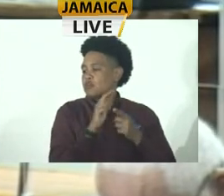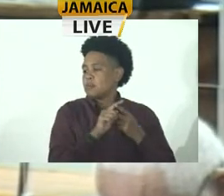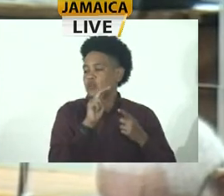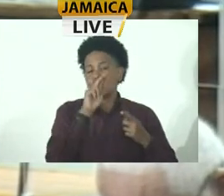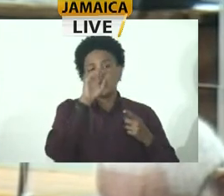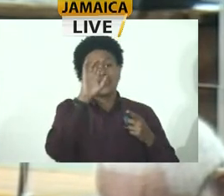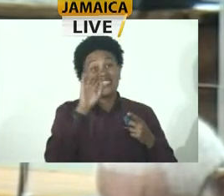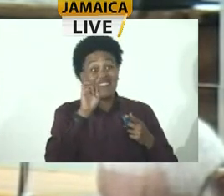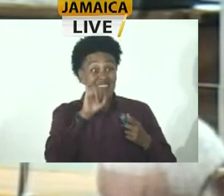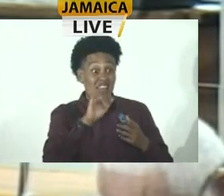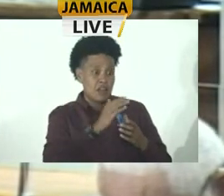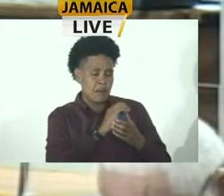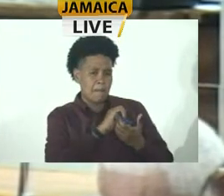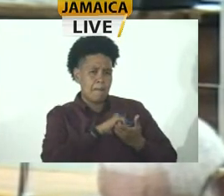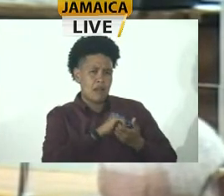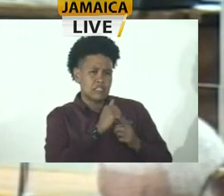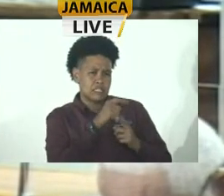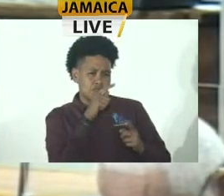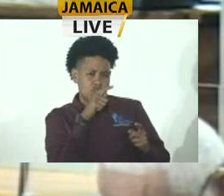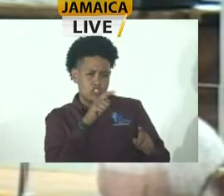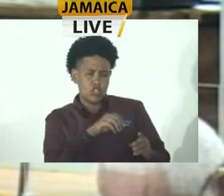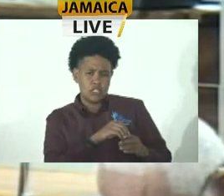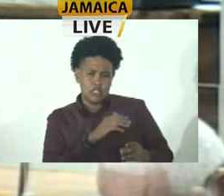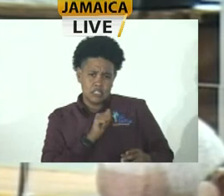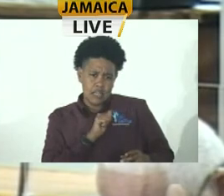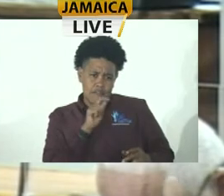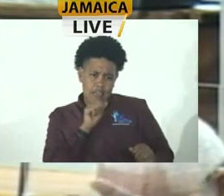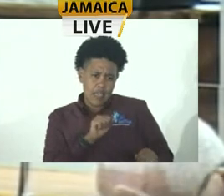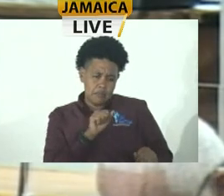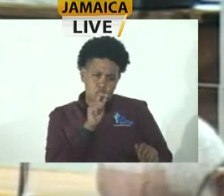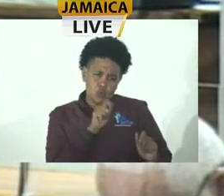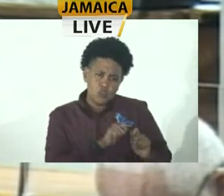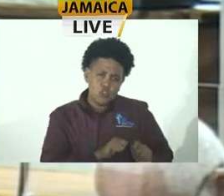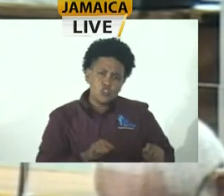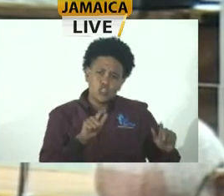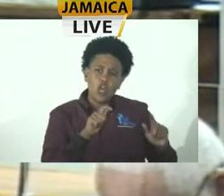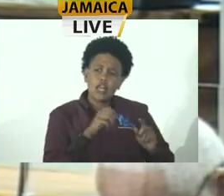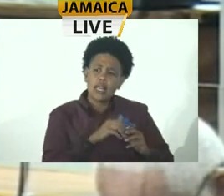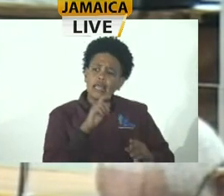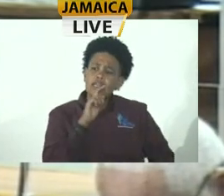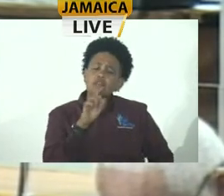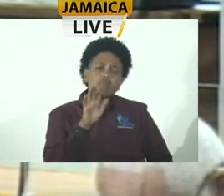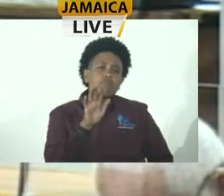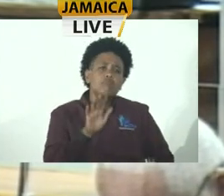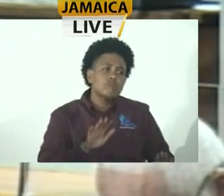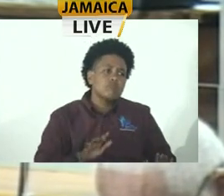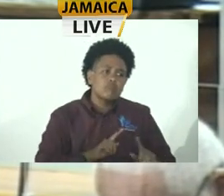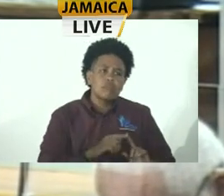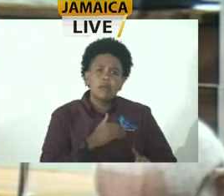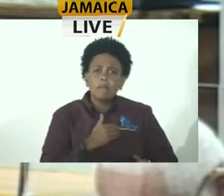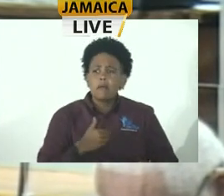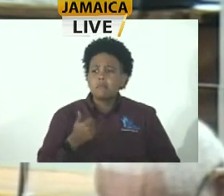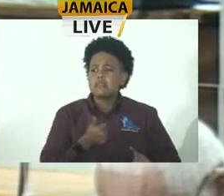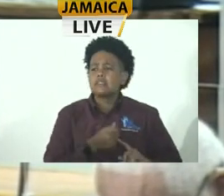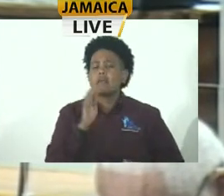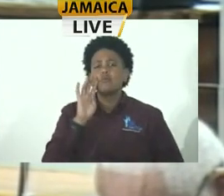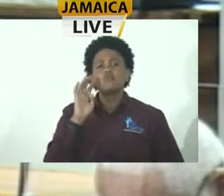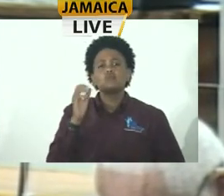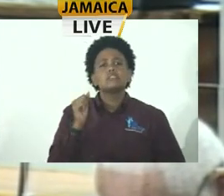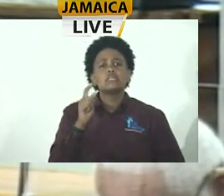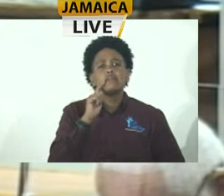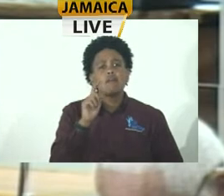partnership has resulted in my being able to circulate in buds which colleagues will receive a